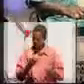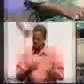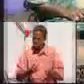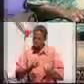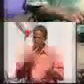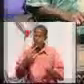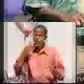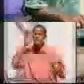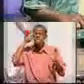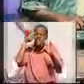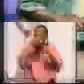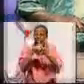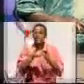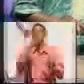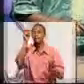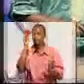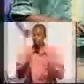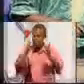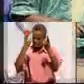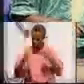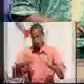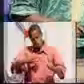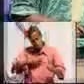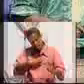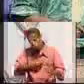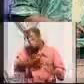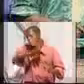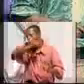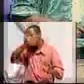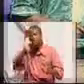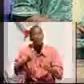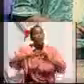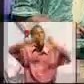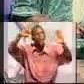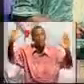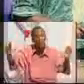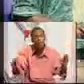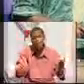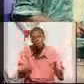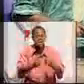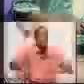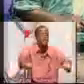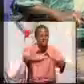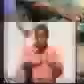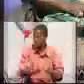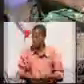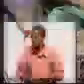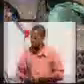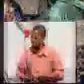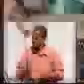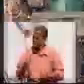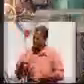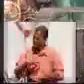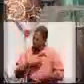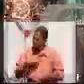persons with disabilities in the Gambia are employed in all sectors and organizations at all levels. Can you talk